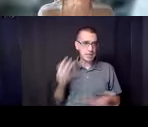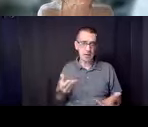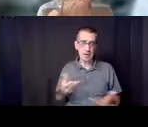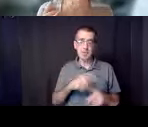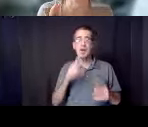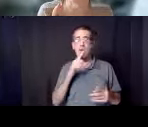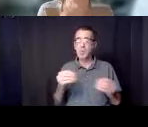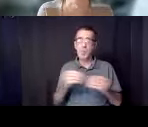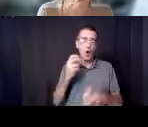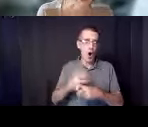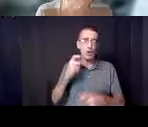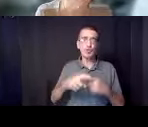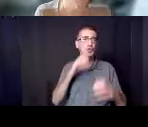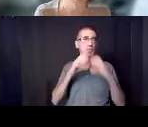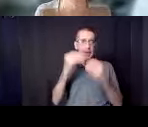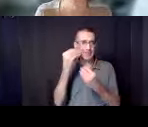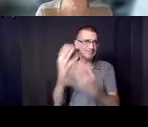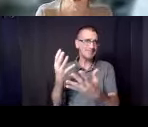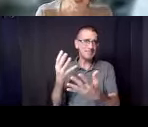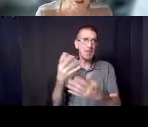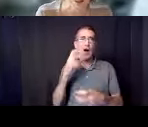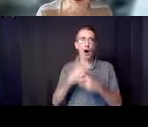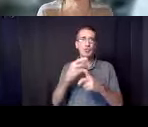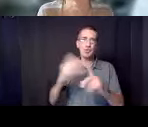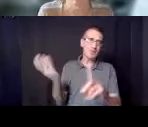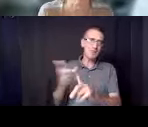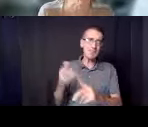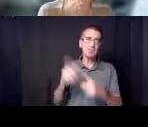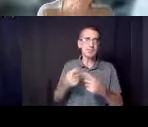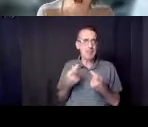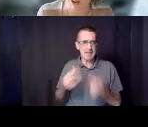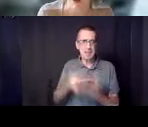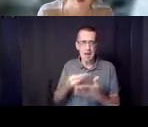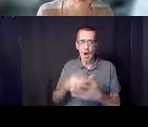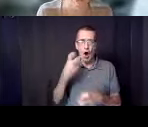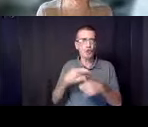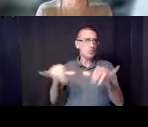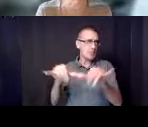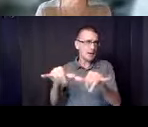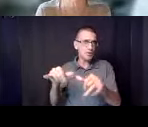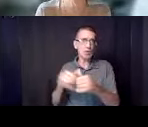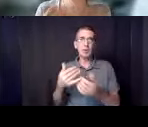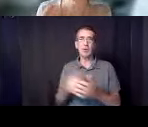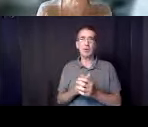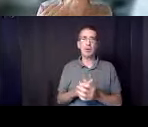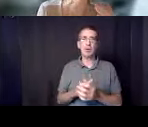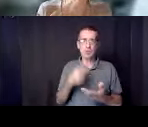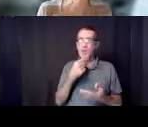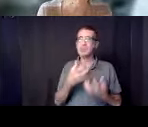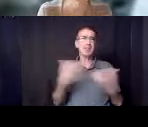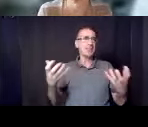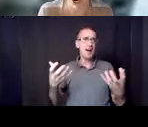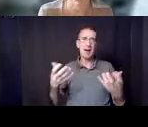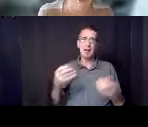they're much harder to communicate. They're much harder to convince people to spend money on. They're much harder to measure when the money has made a difference. So there's a